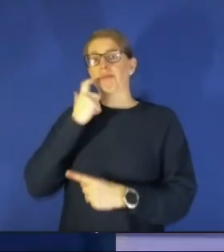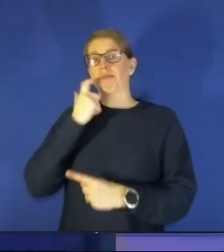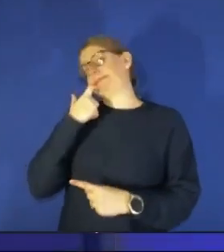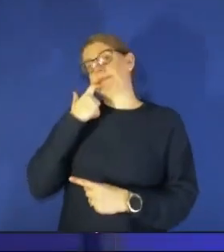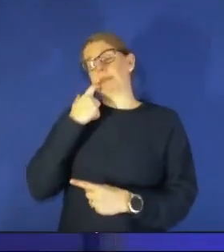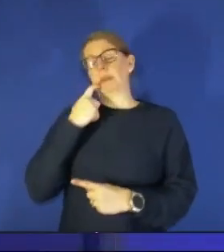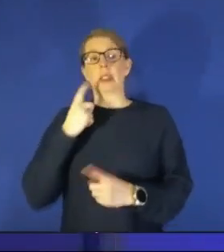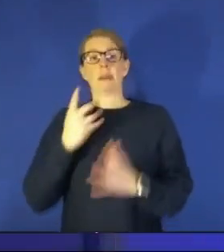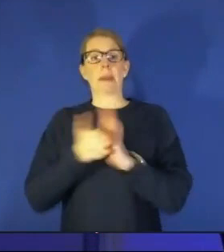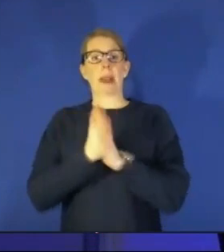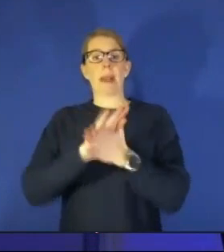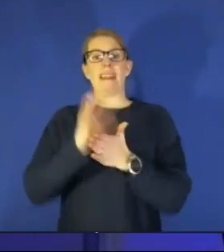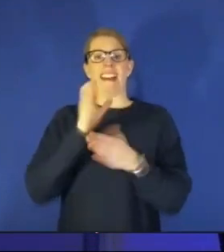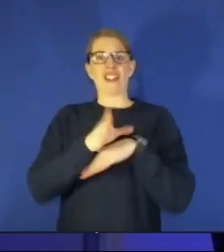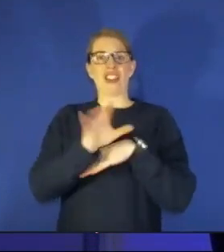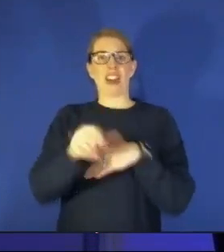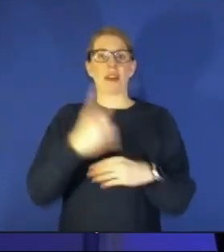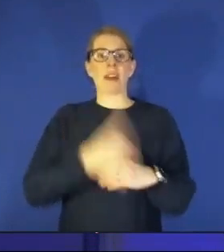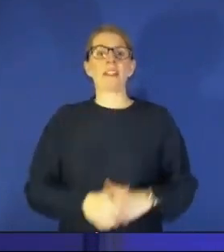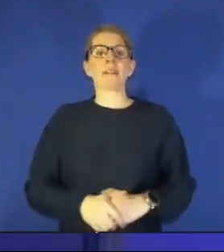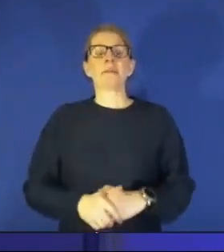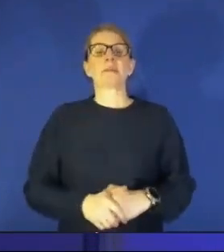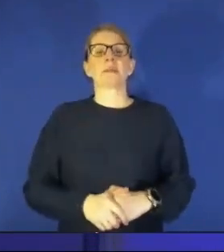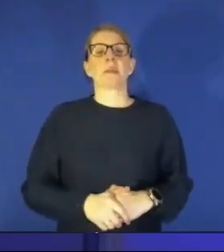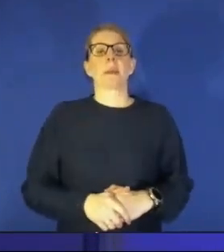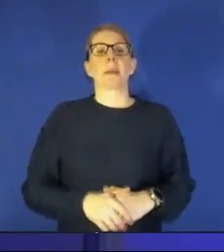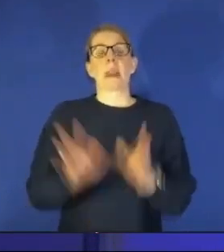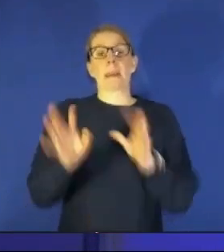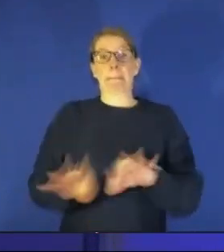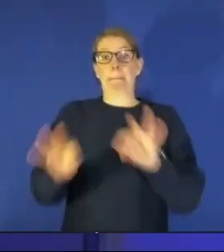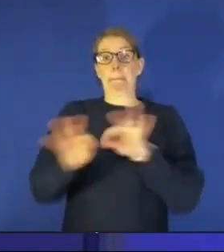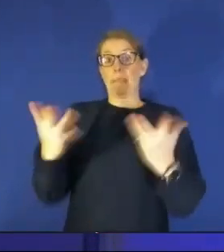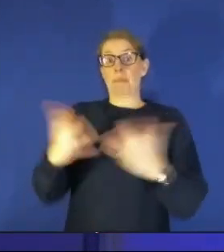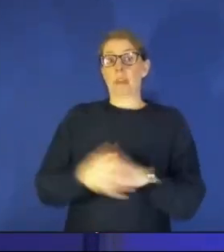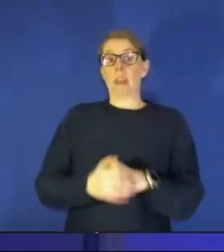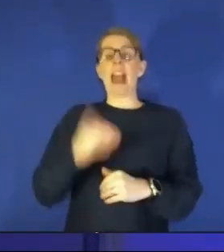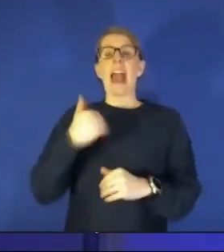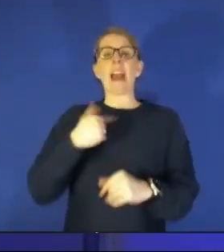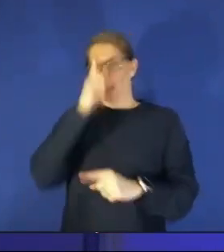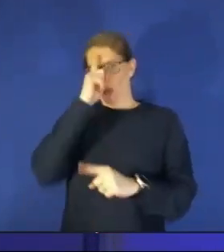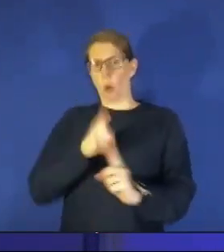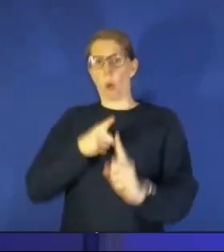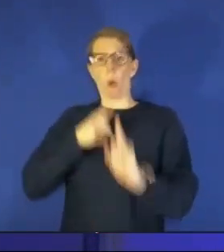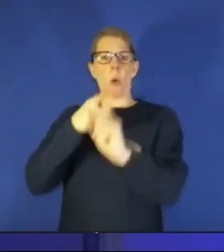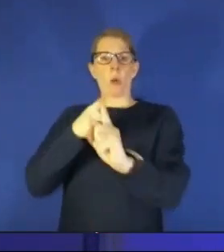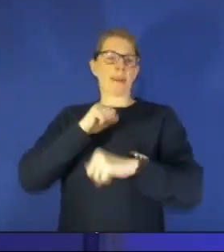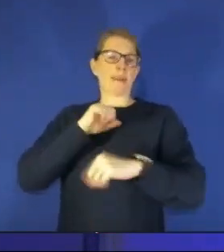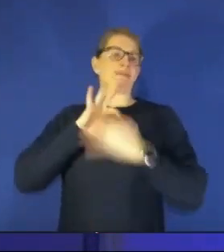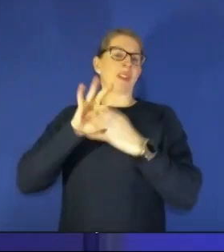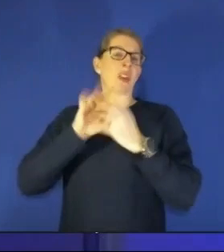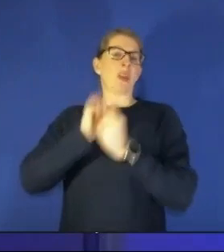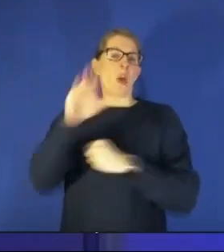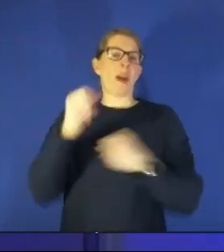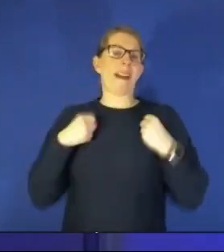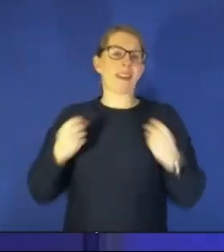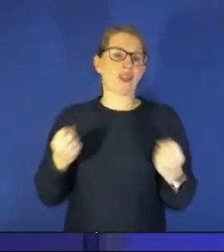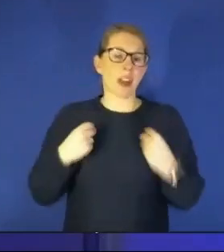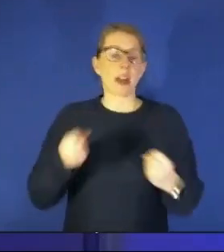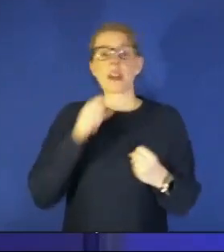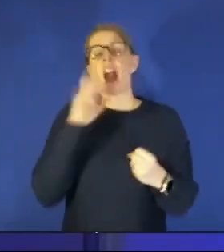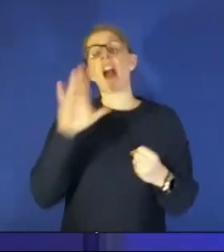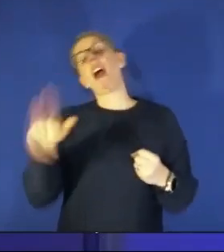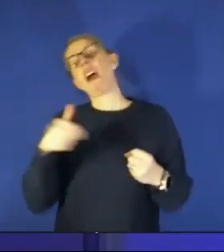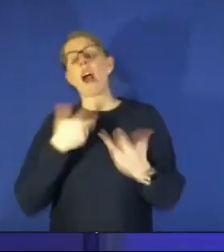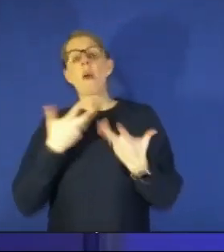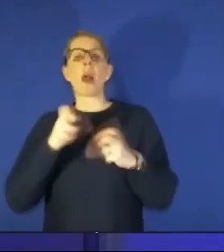I found, and I think for a lot of people this is important, is to have a goal about your exercise a little bit. Not just, well, I want to lose weight because